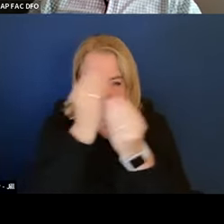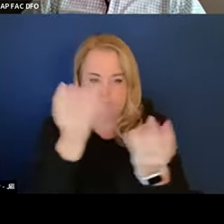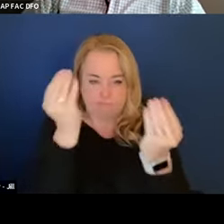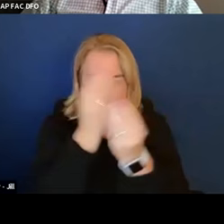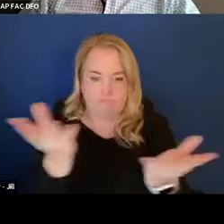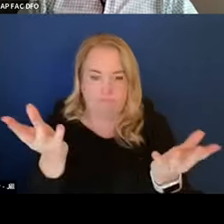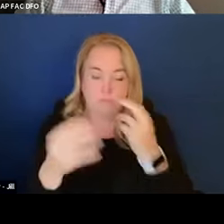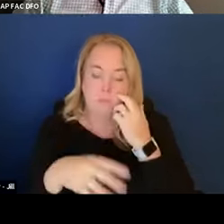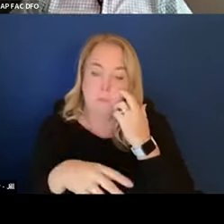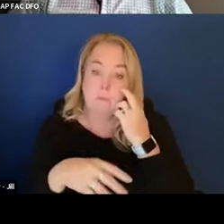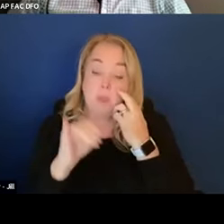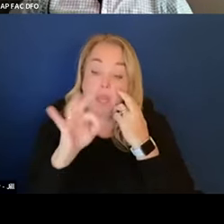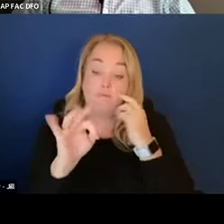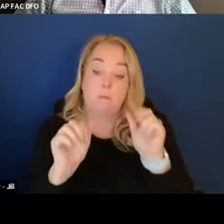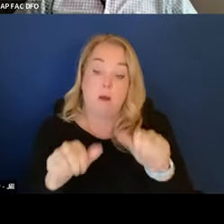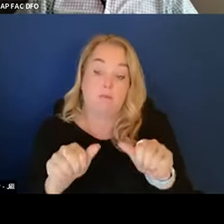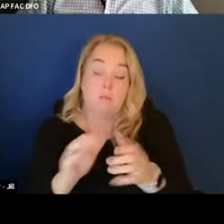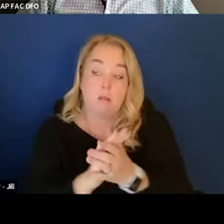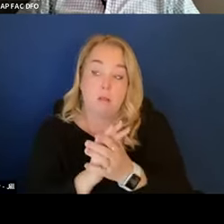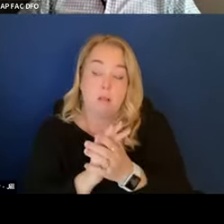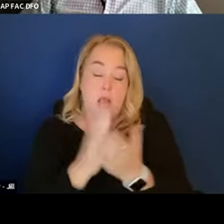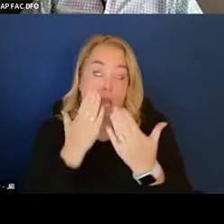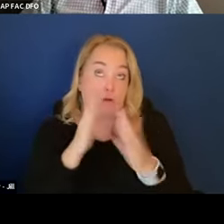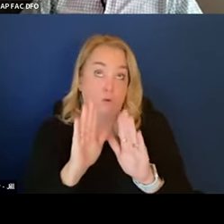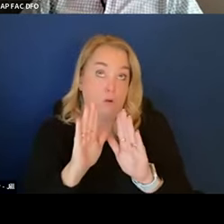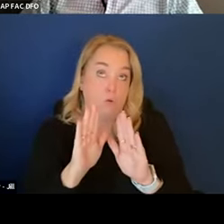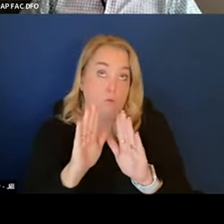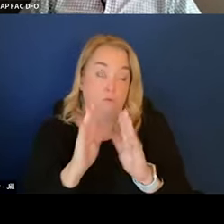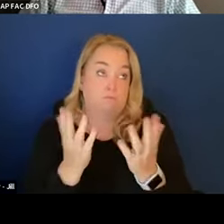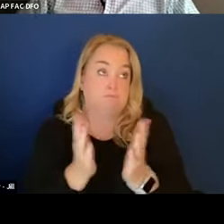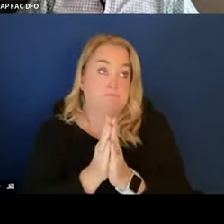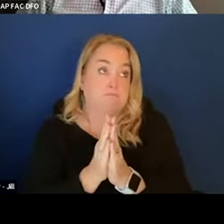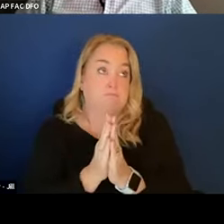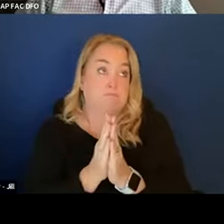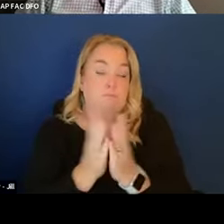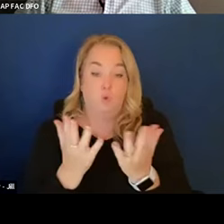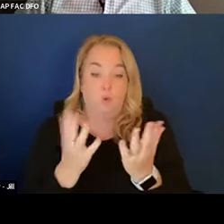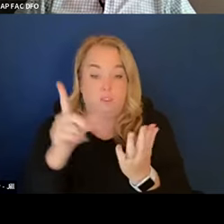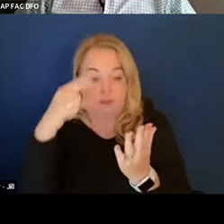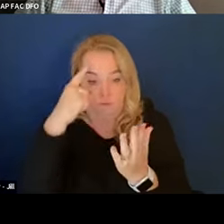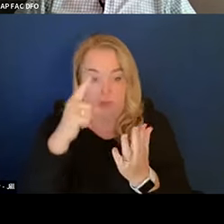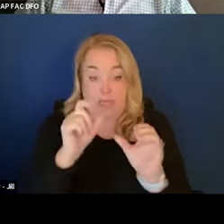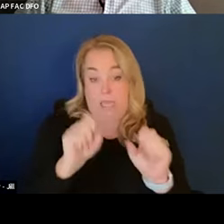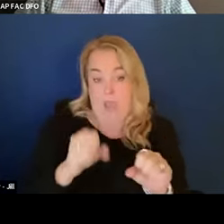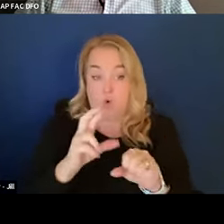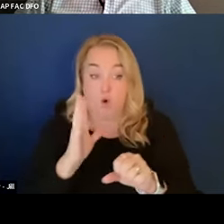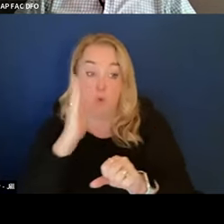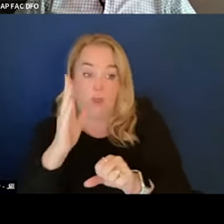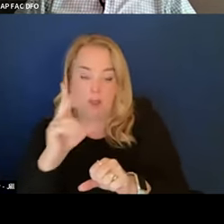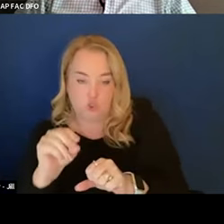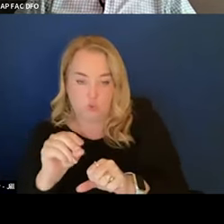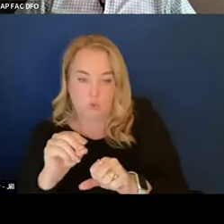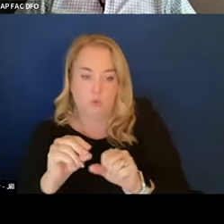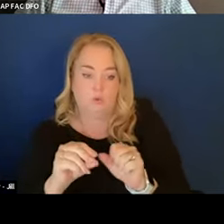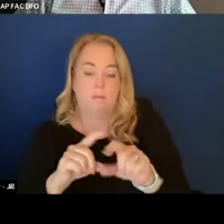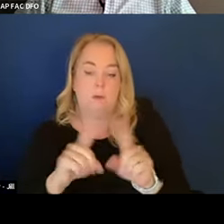then if it's a possibility, and I don't know how what the government can and will do from time to time,